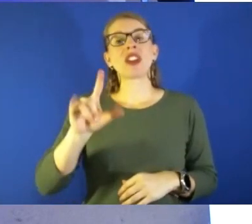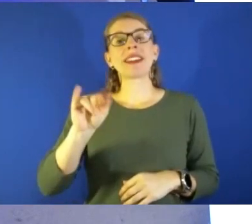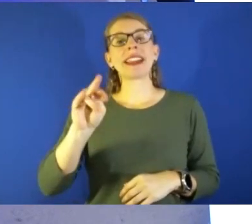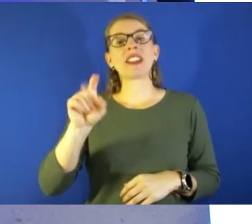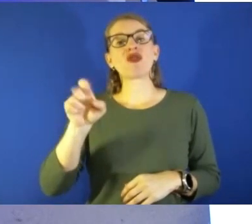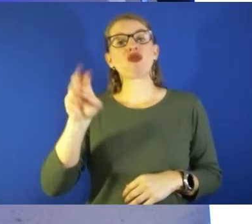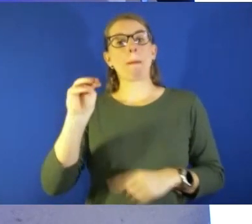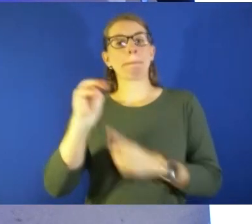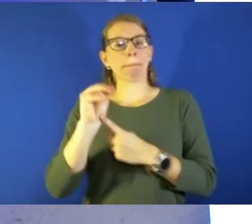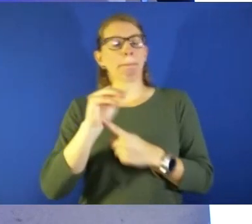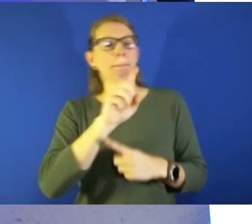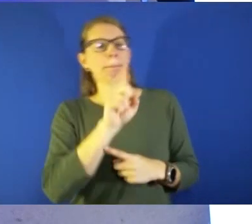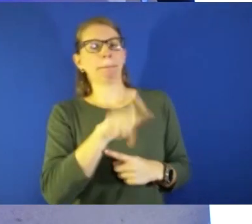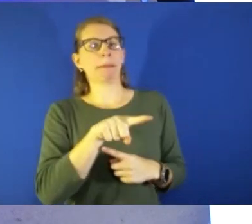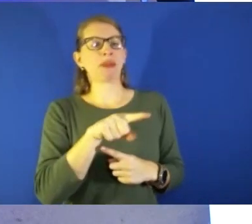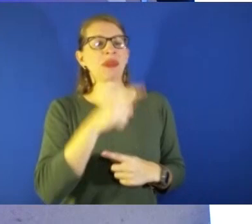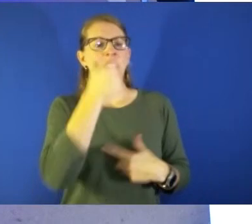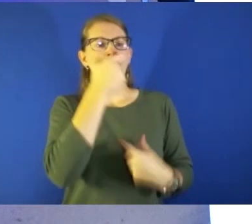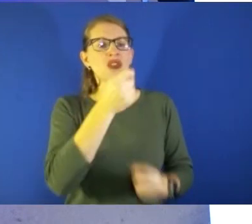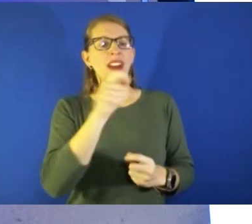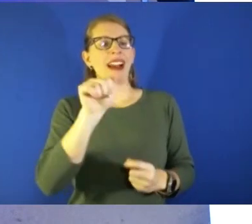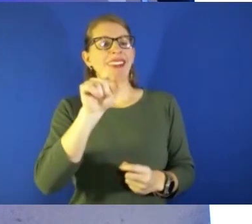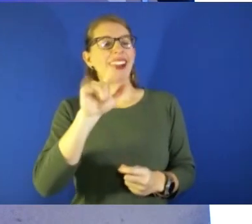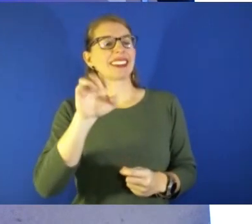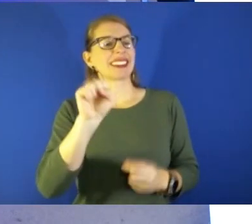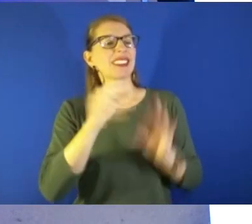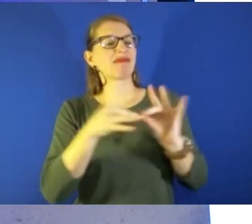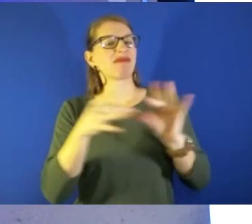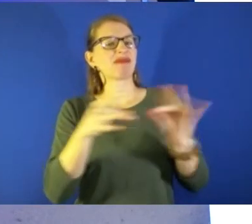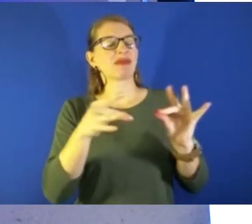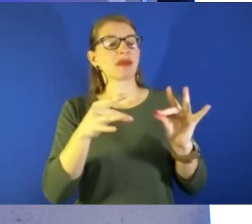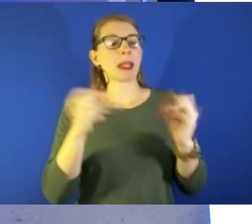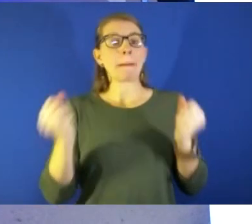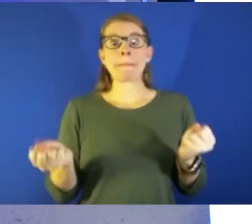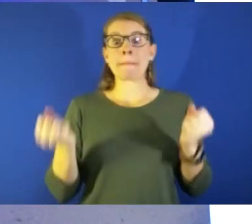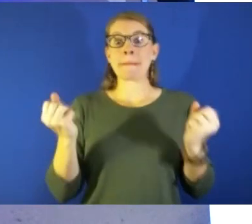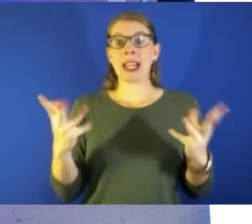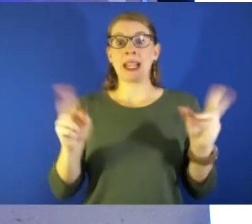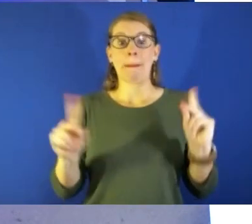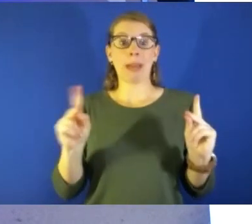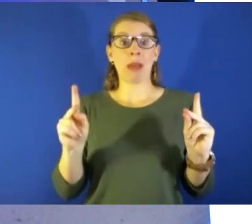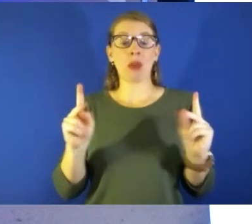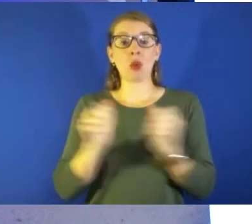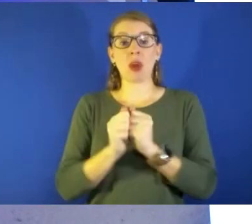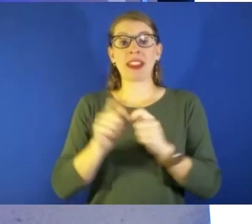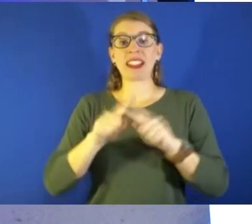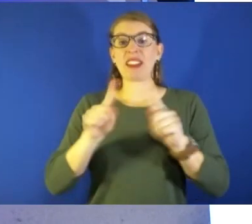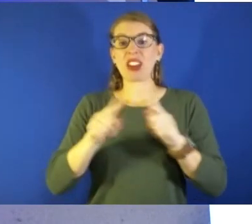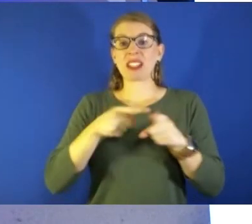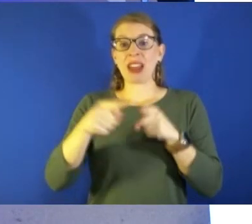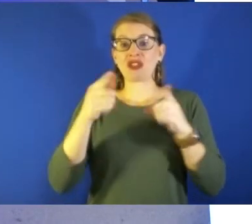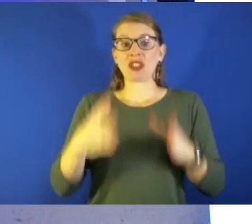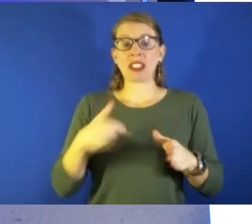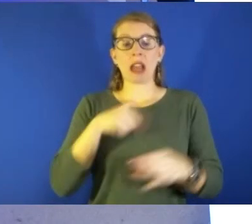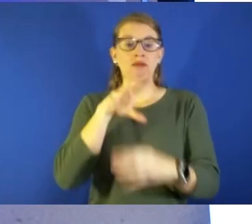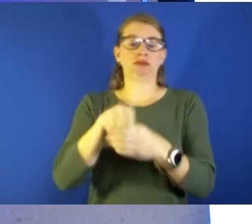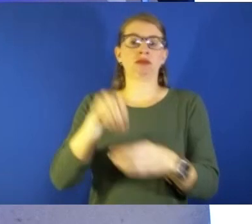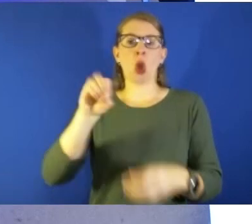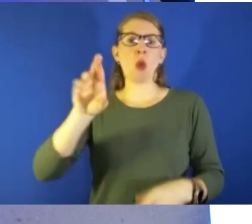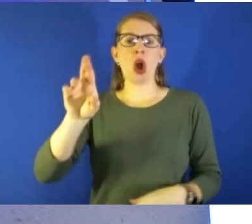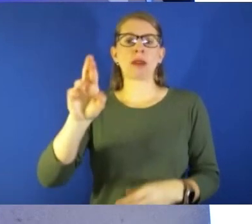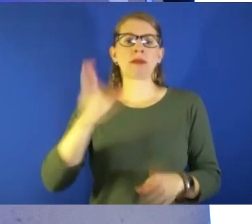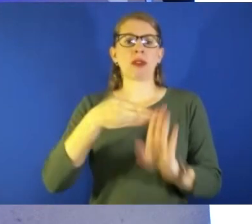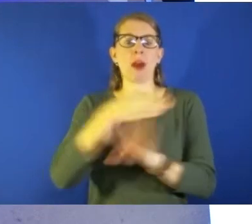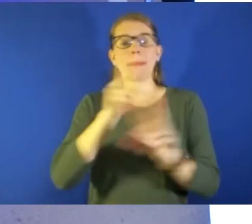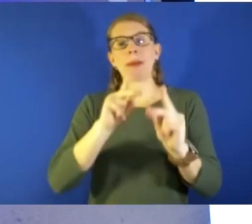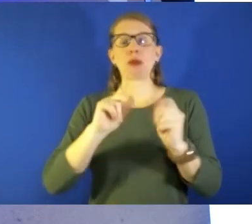that's interesting, and Alexis mentioned it, Doctor, about having so many people with different specialties. I've been inside ORs before, and there's people coming and